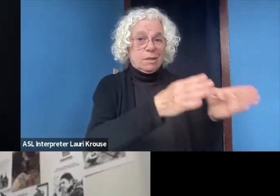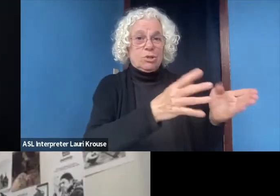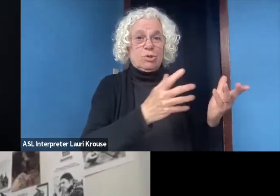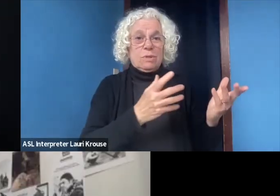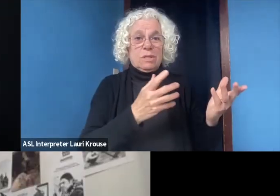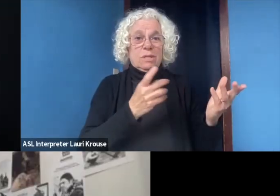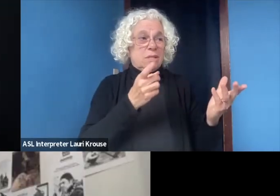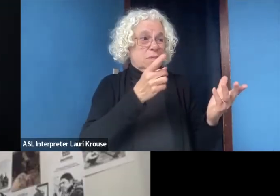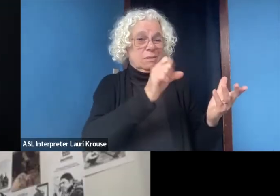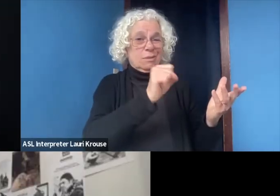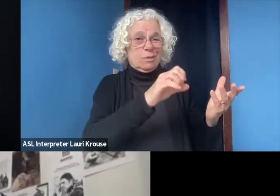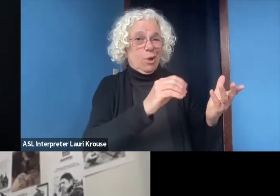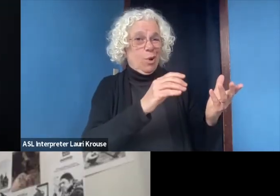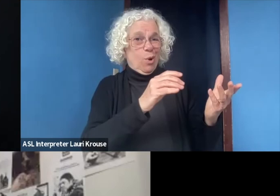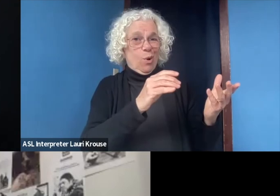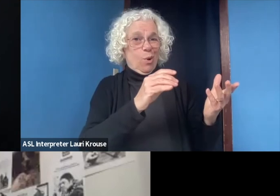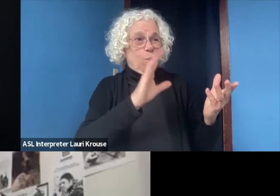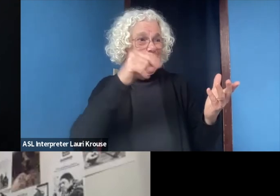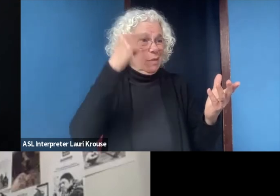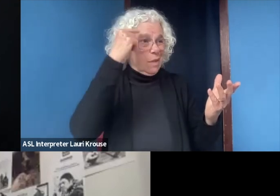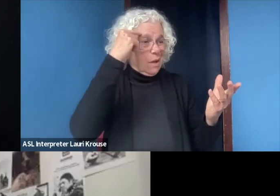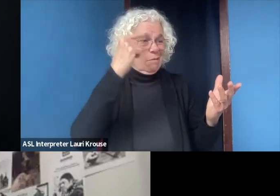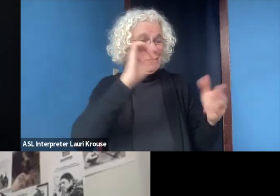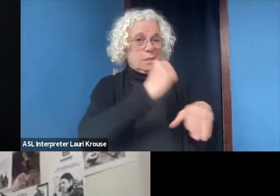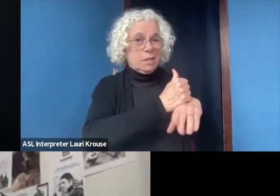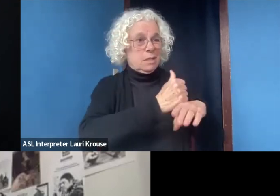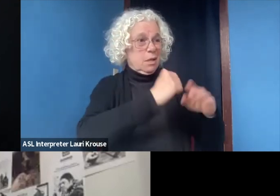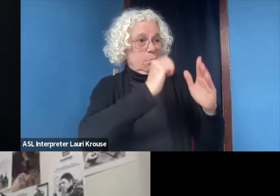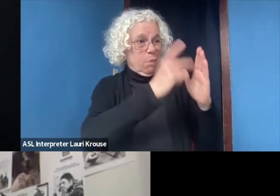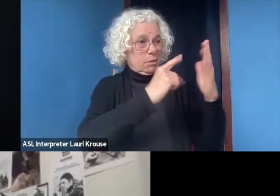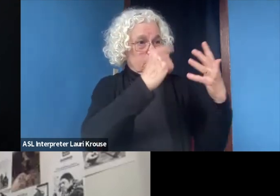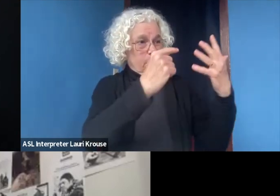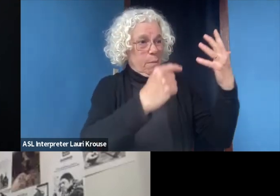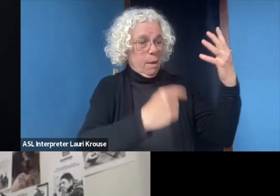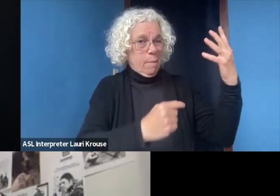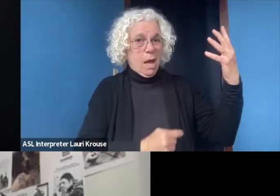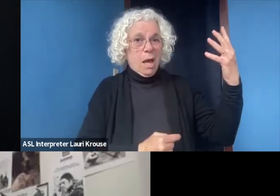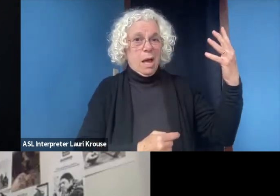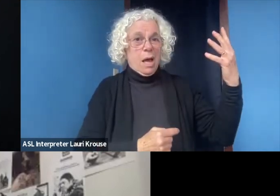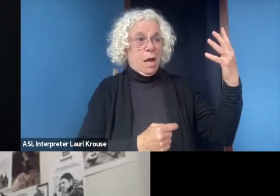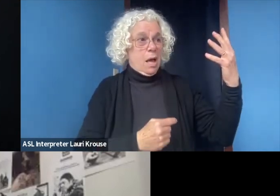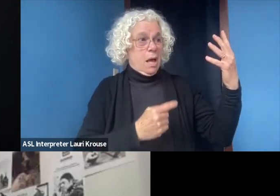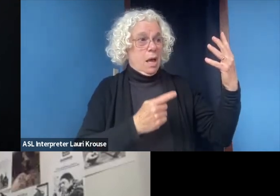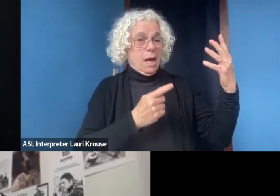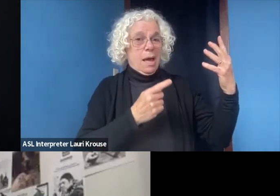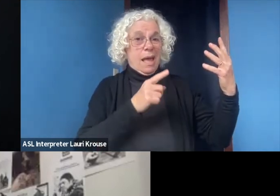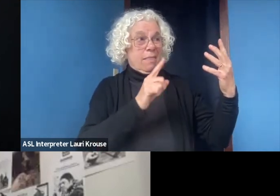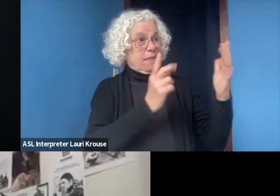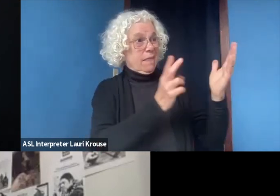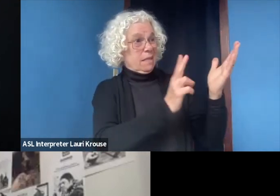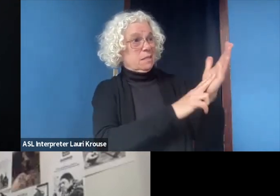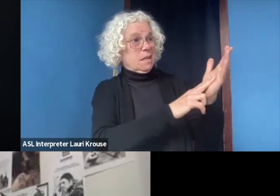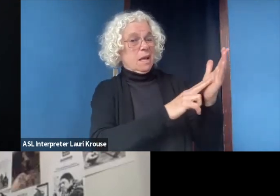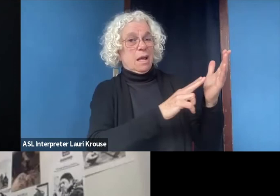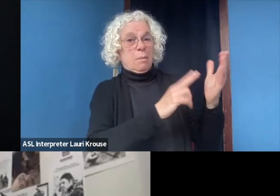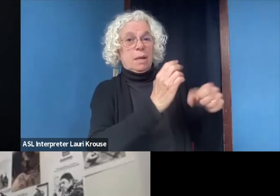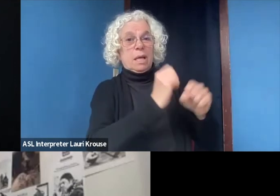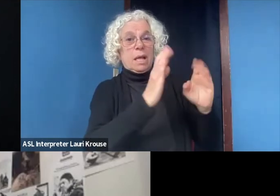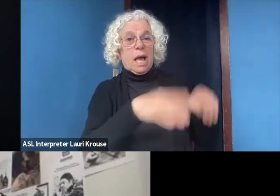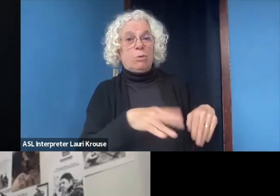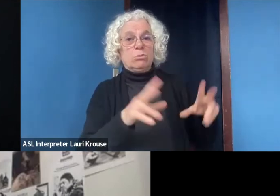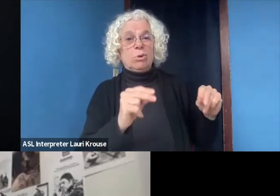of bureaucratic nonsense, and then wind up on some list in some